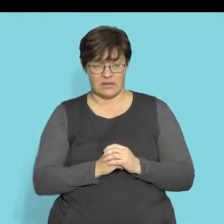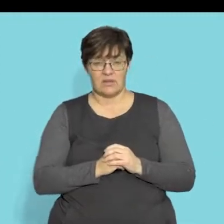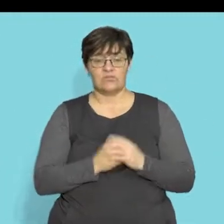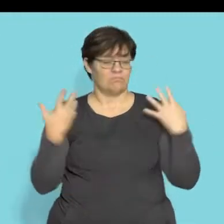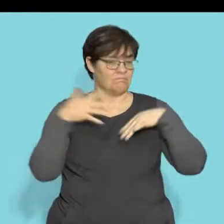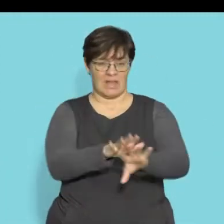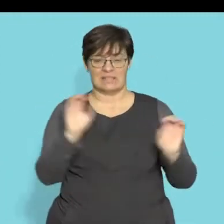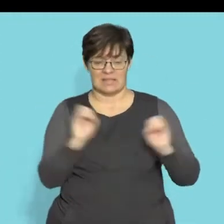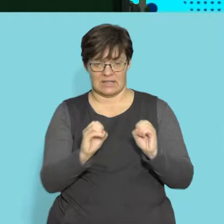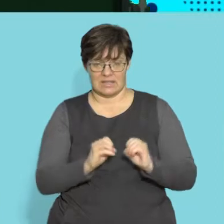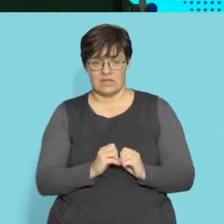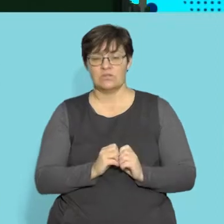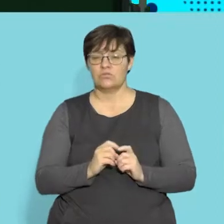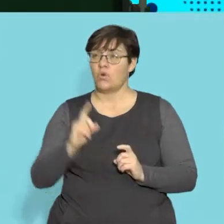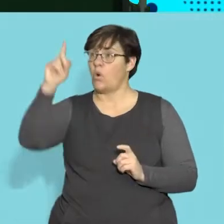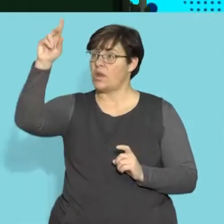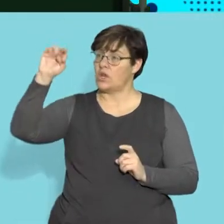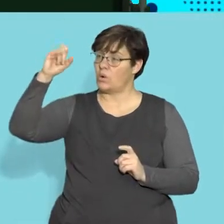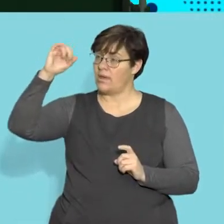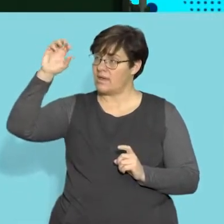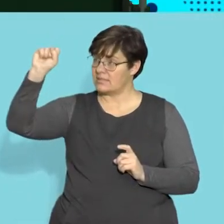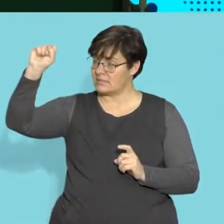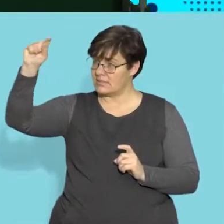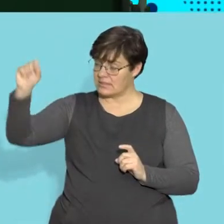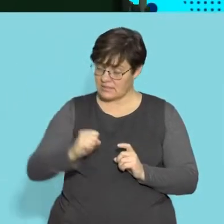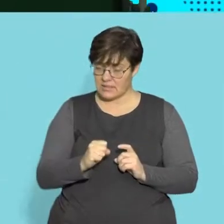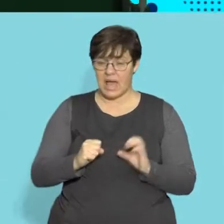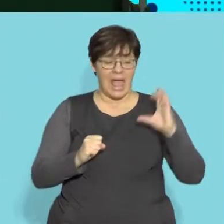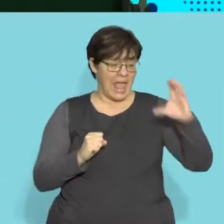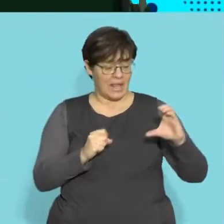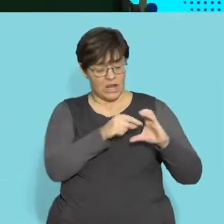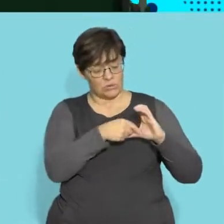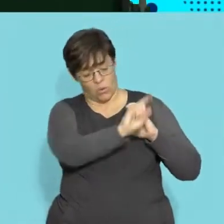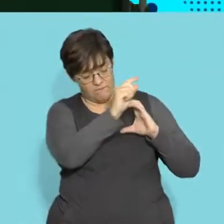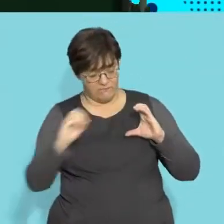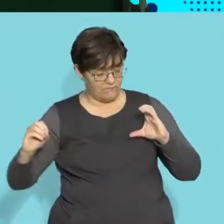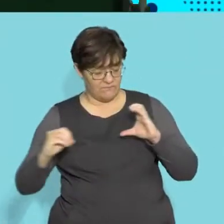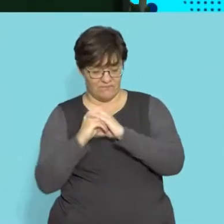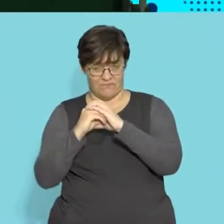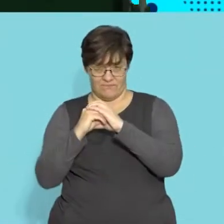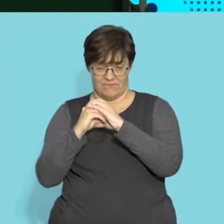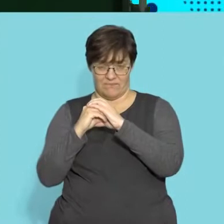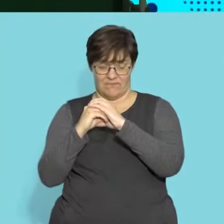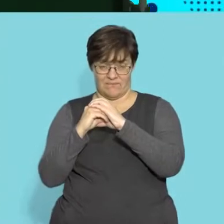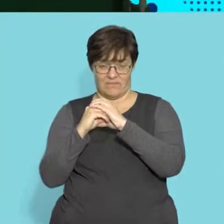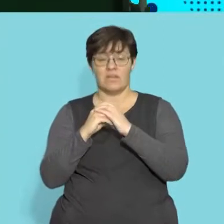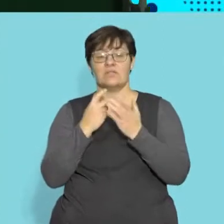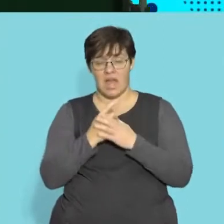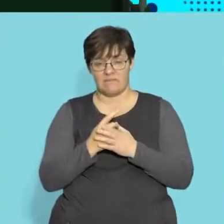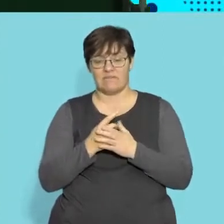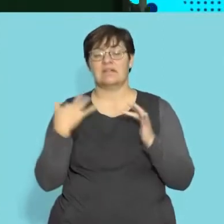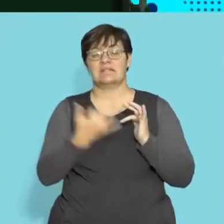able to clone individuals, is that you're able to produce identical copies, in this case of the stallion, having the